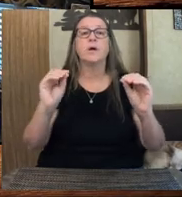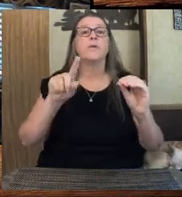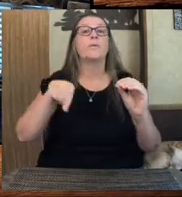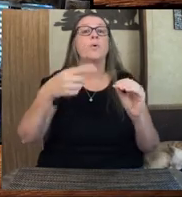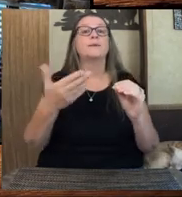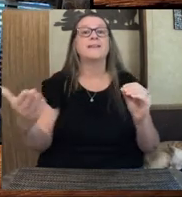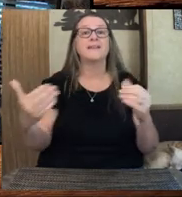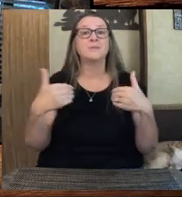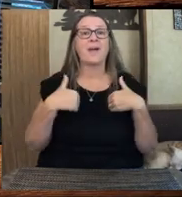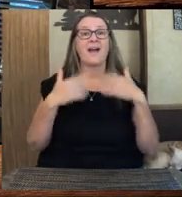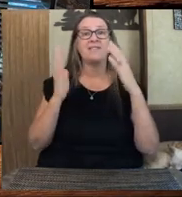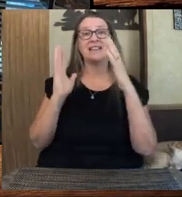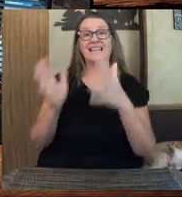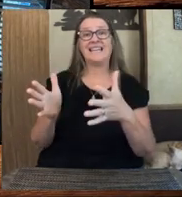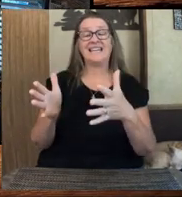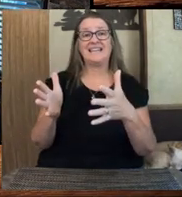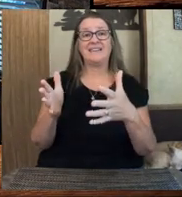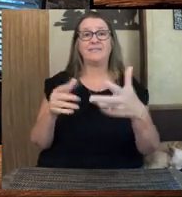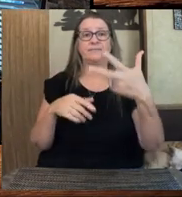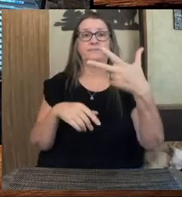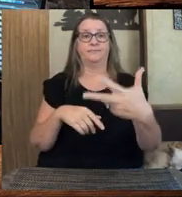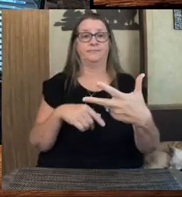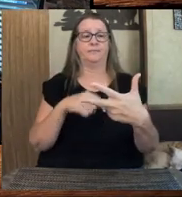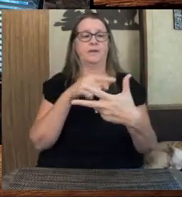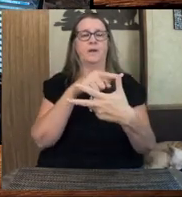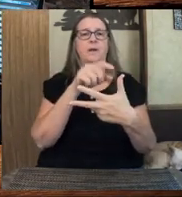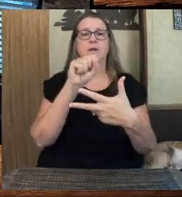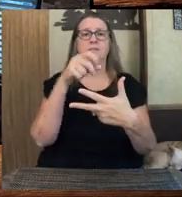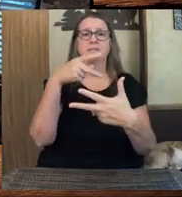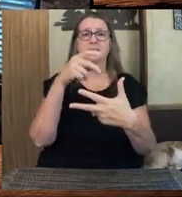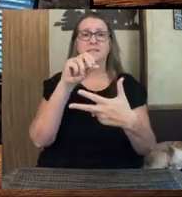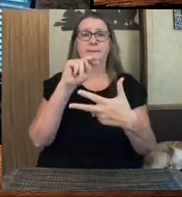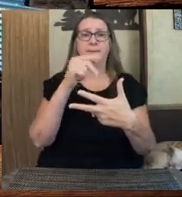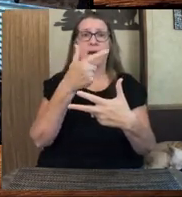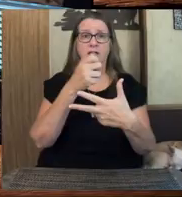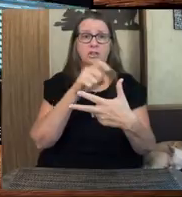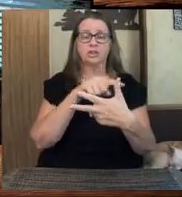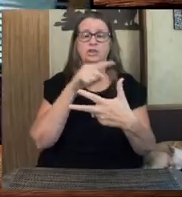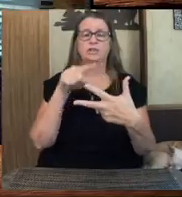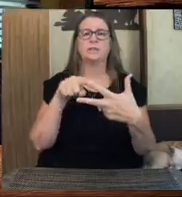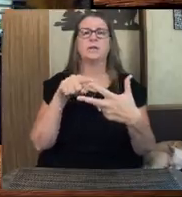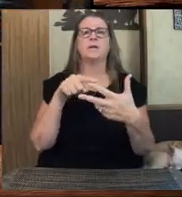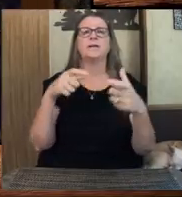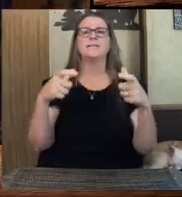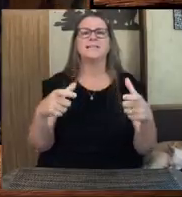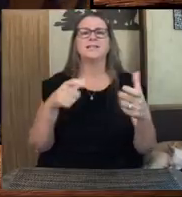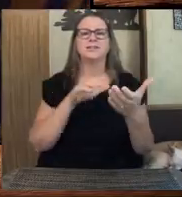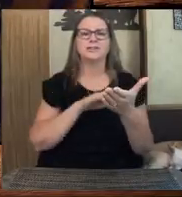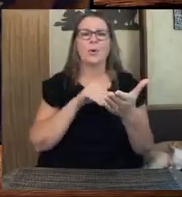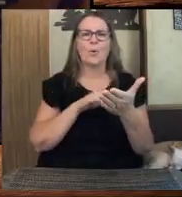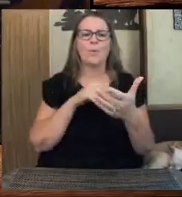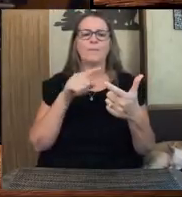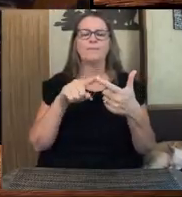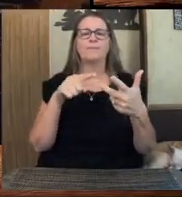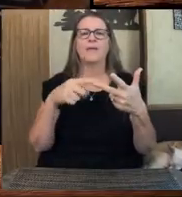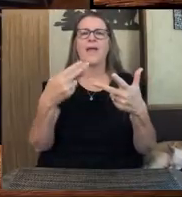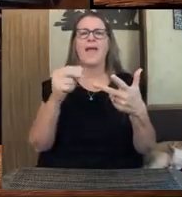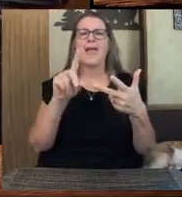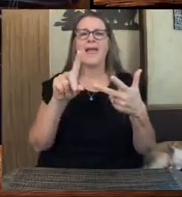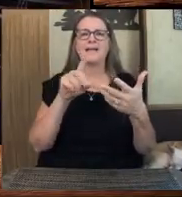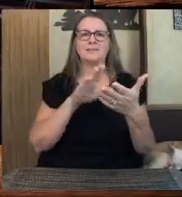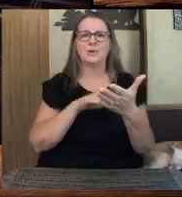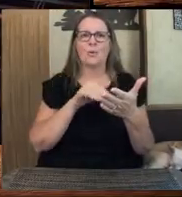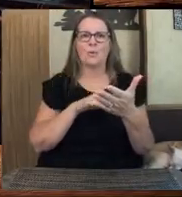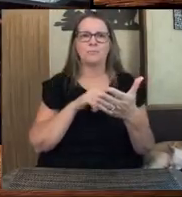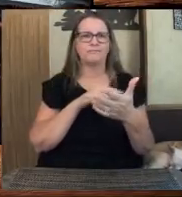plants or herbs or anything like that. The only things that we do have and leave out consistently are a sponge, our dishwasher